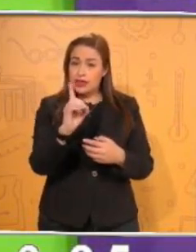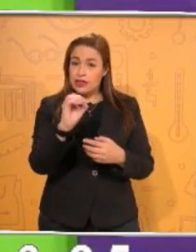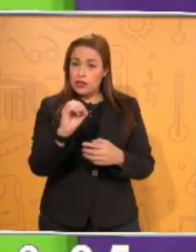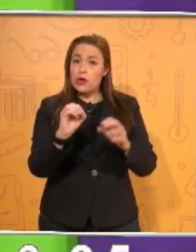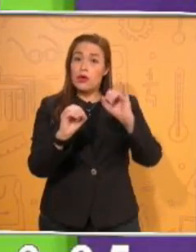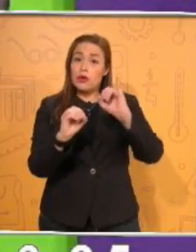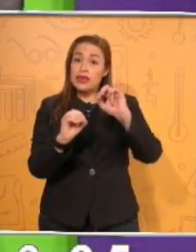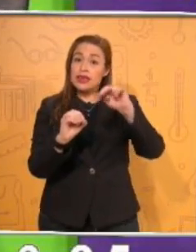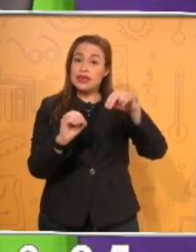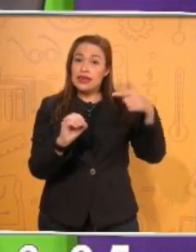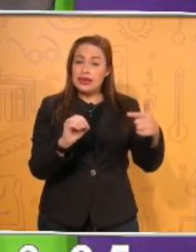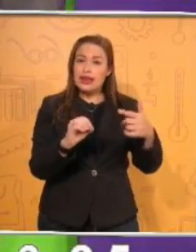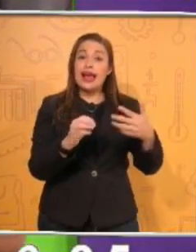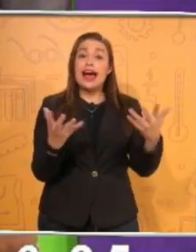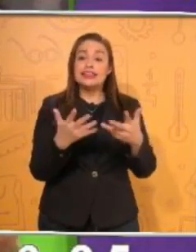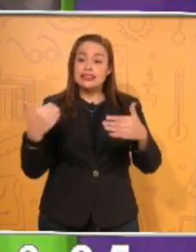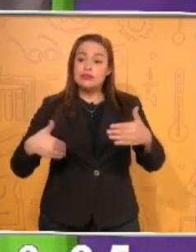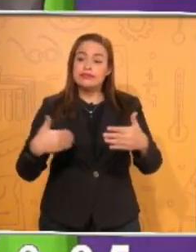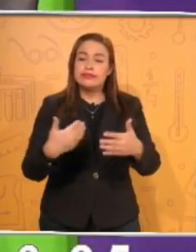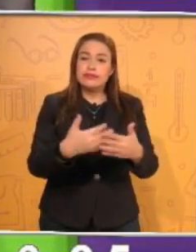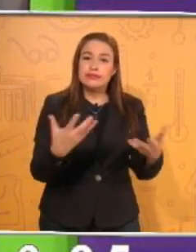ing.